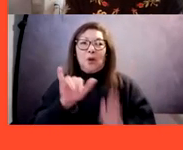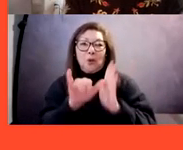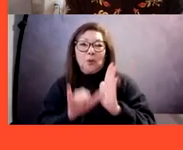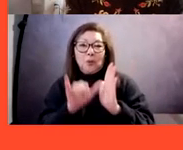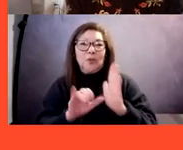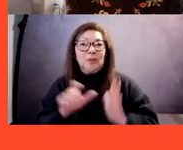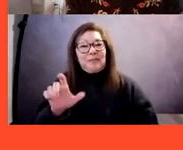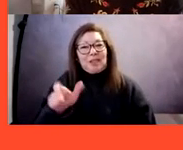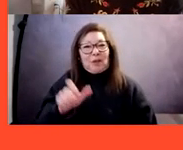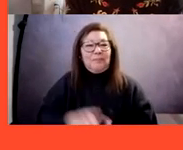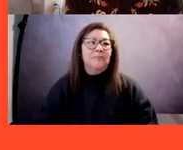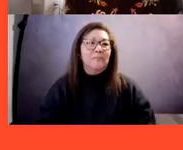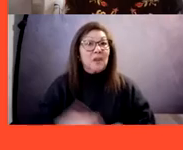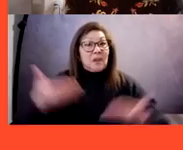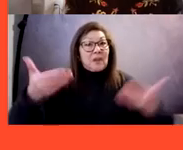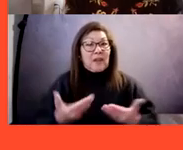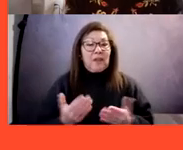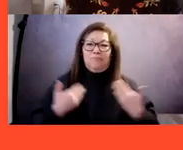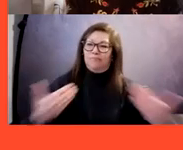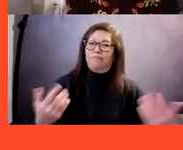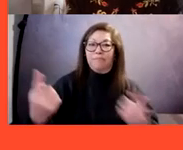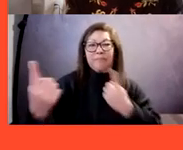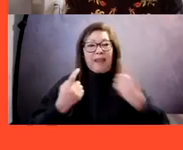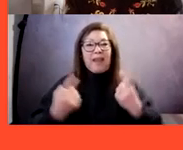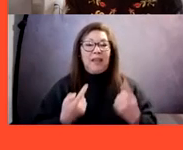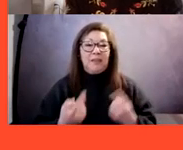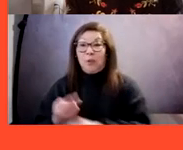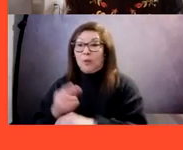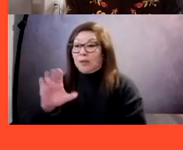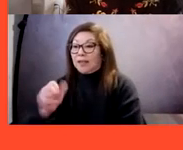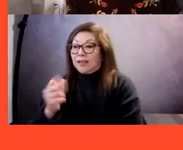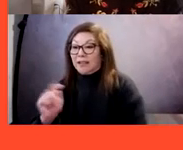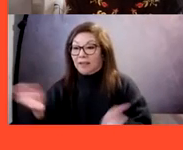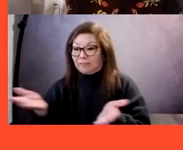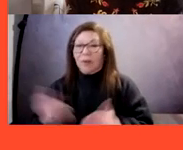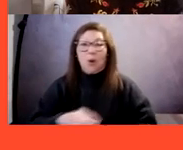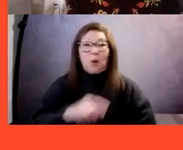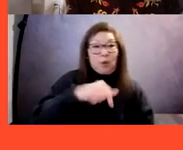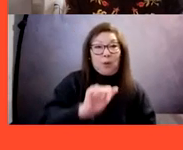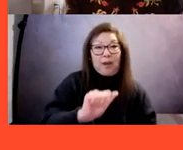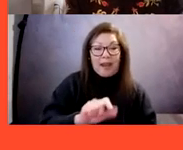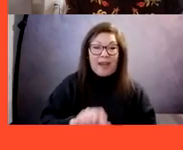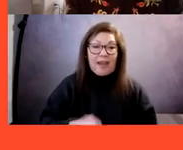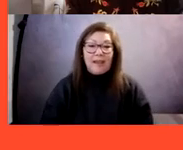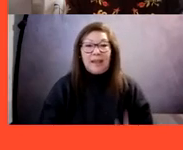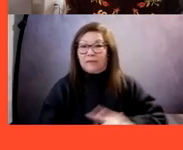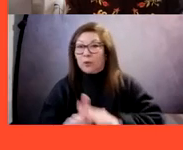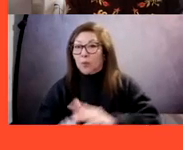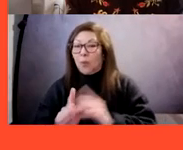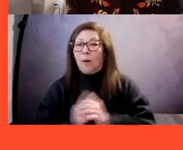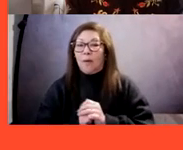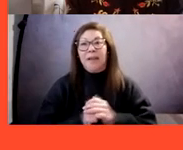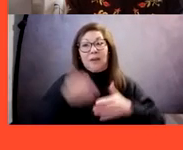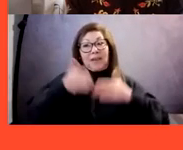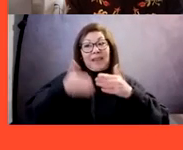channel. We invite you to ask questions via the chat or the Q&A function as they arise, or at the